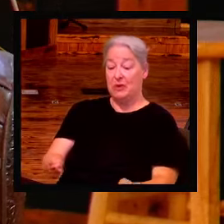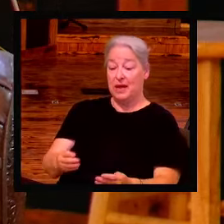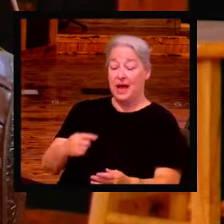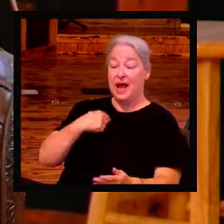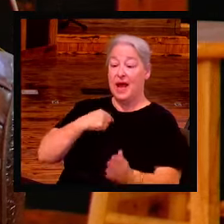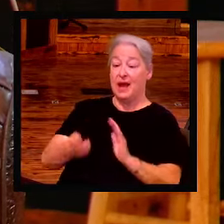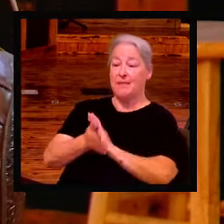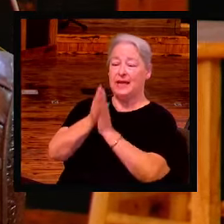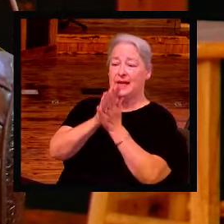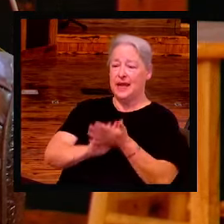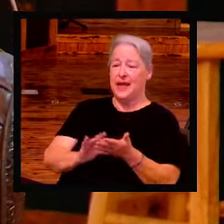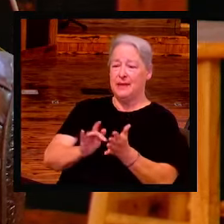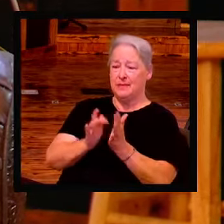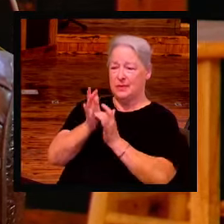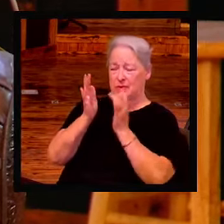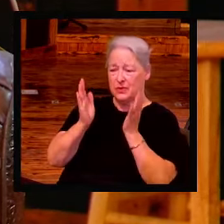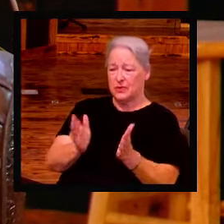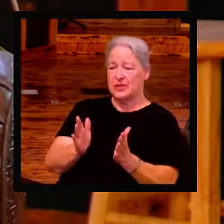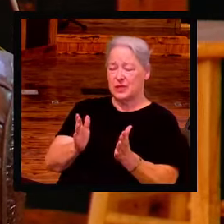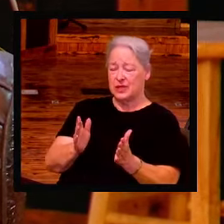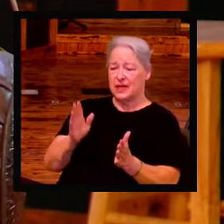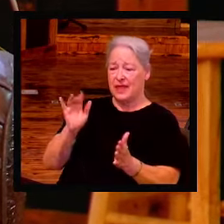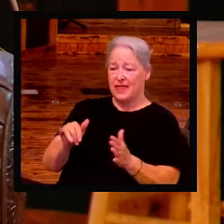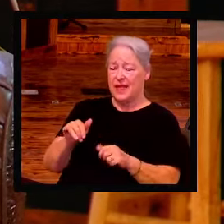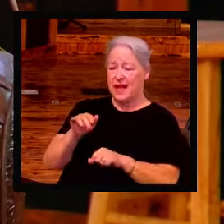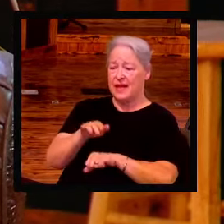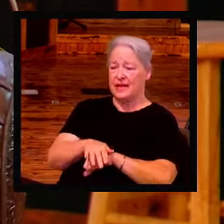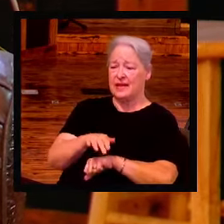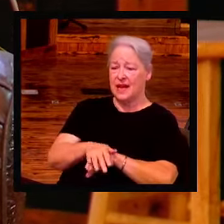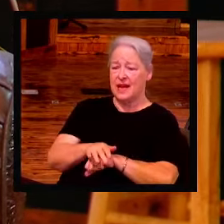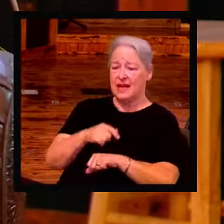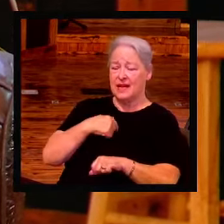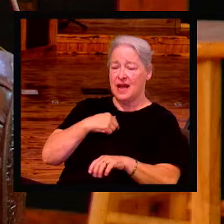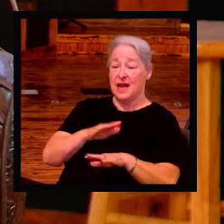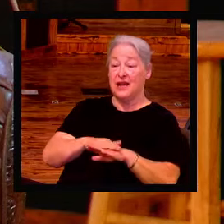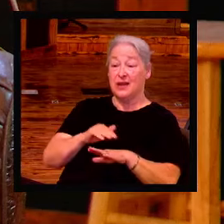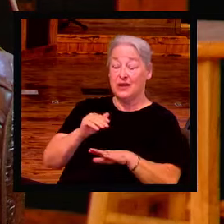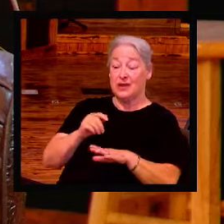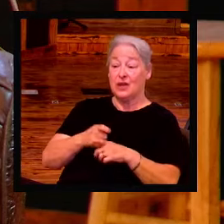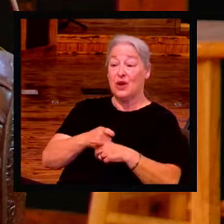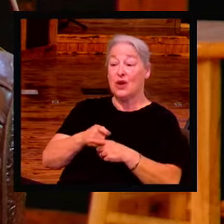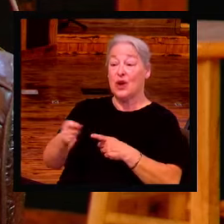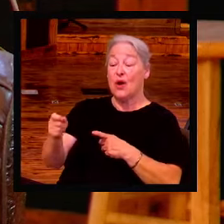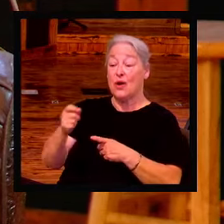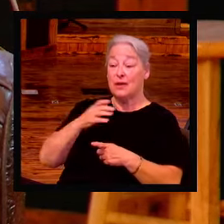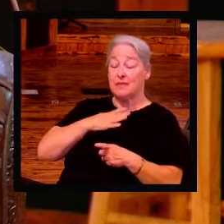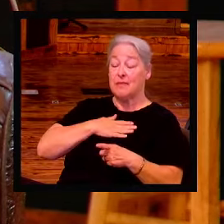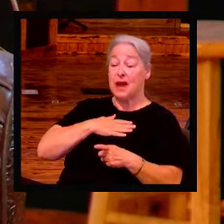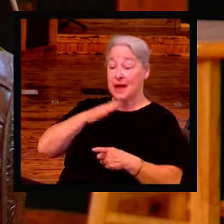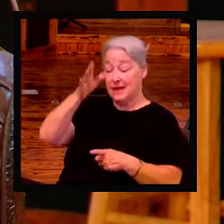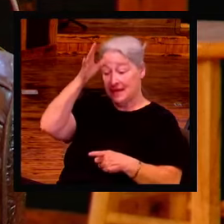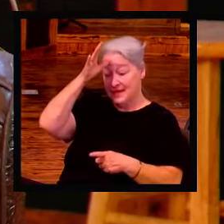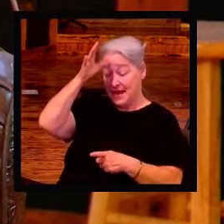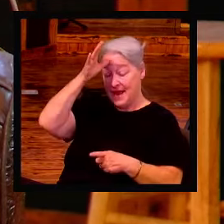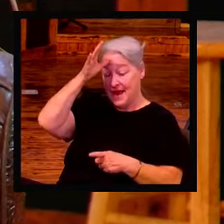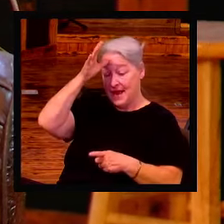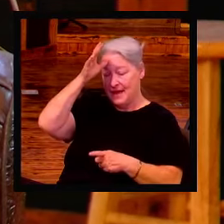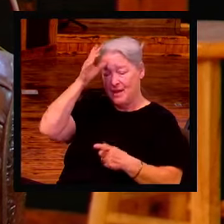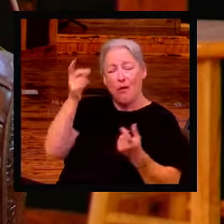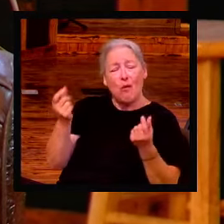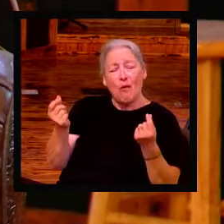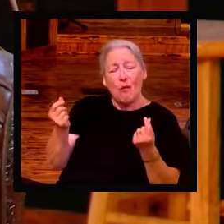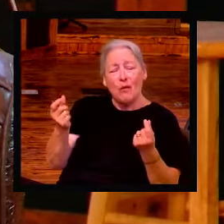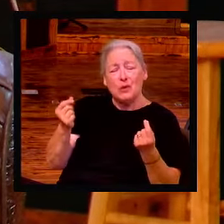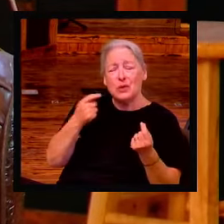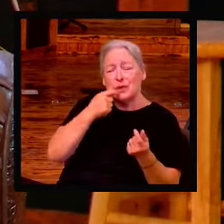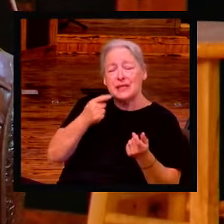That night, I called my father, and I asked him, what do I do? And he said, go to a church and get with the preacher.